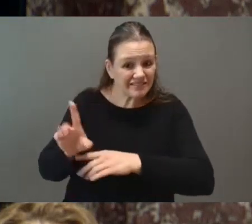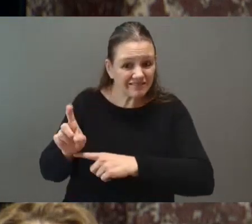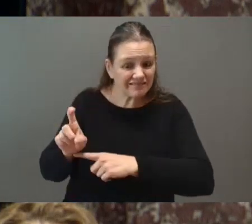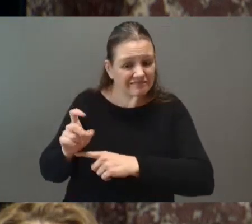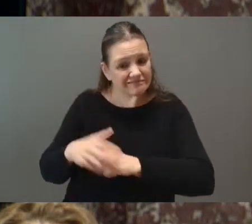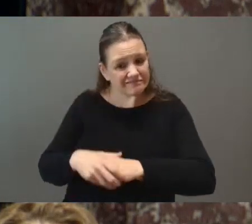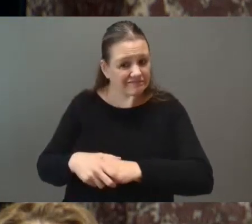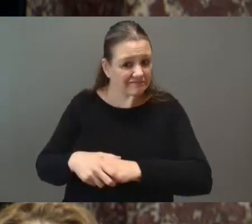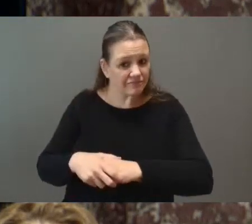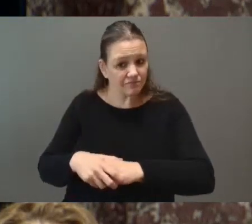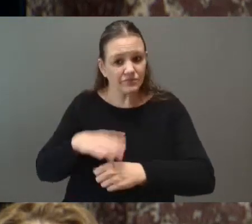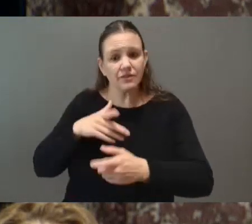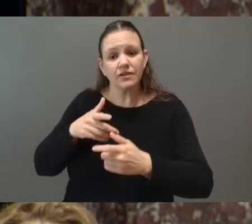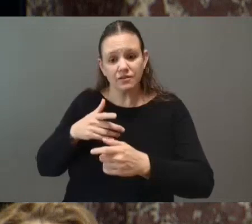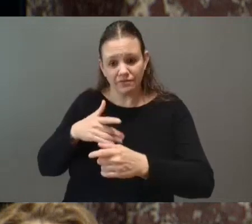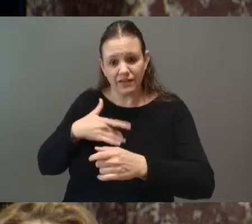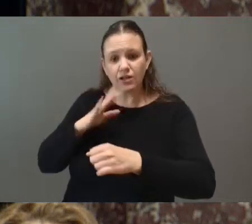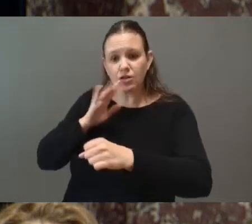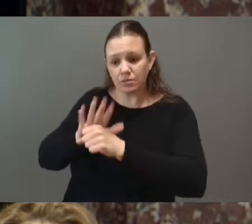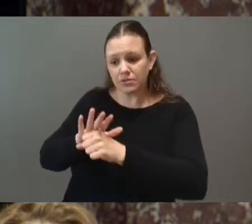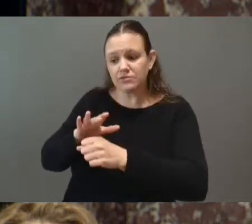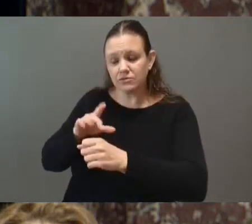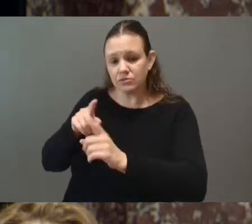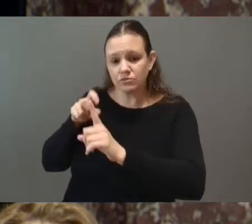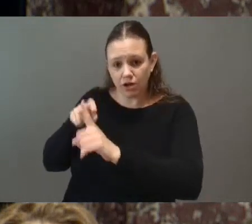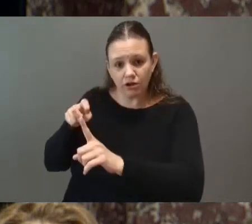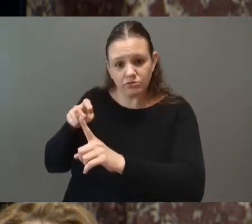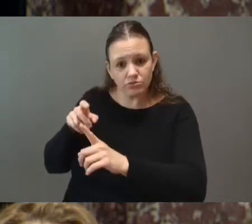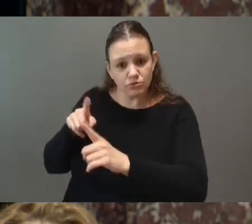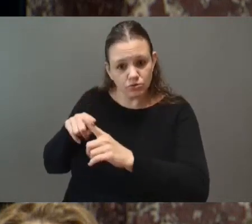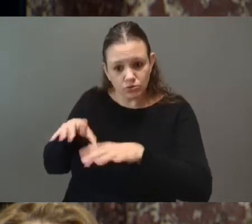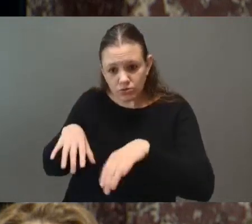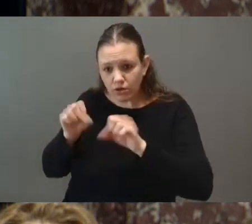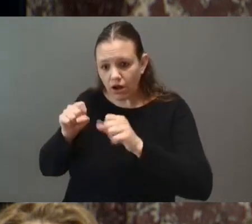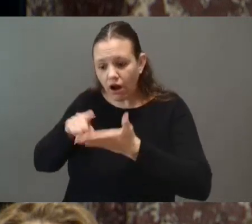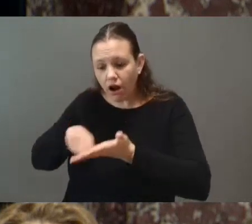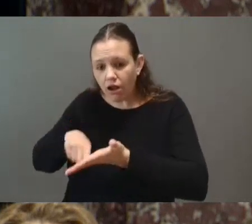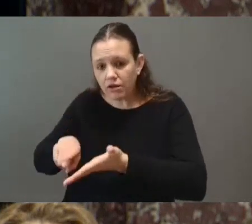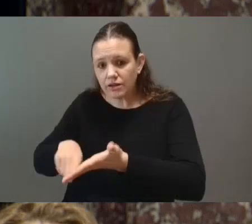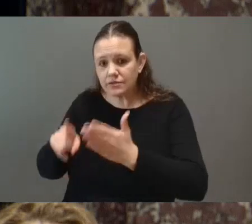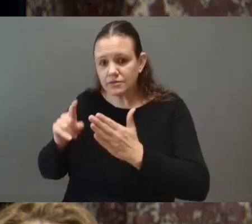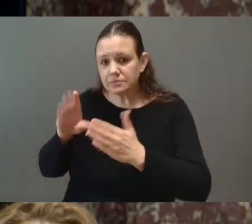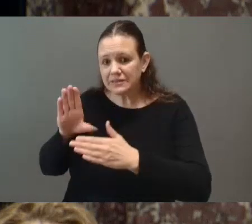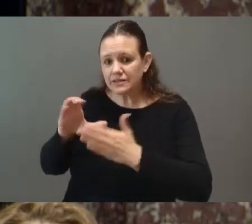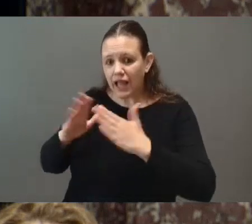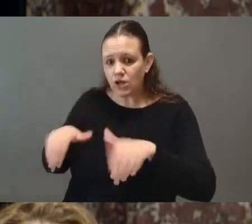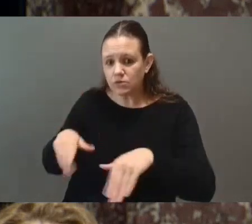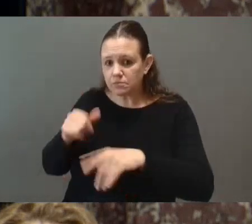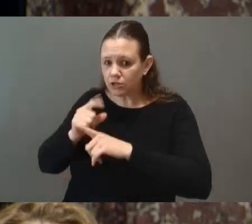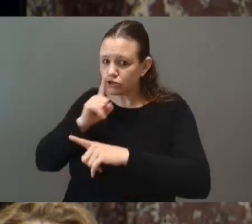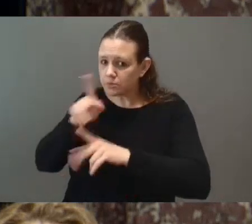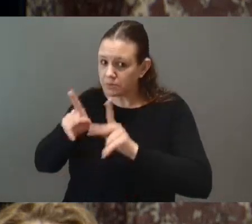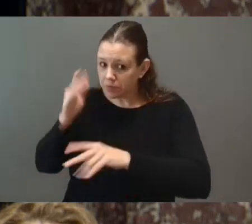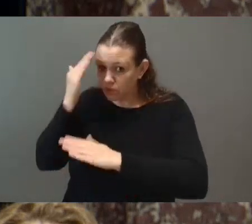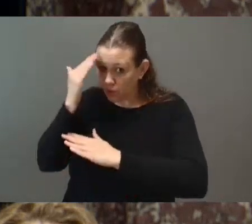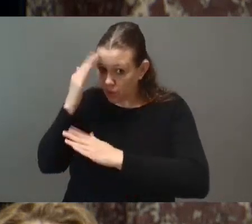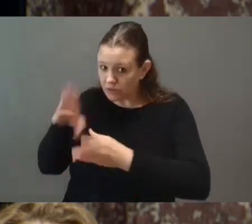Housing so that the people of British Columbia know that the money is being spent appropriately and there's nothing inappropriate happening in BC